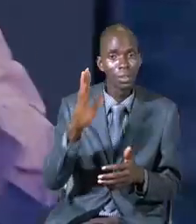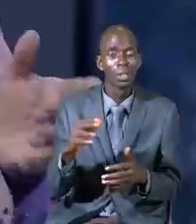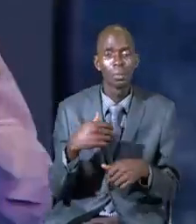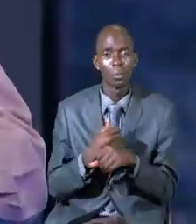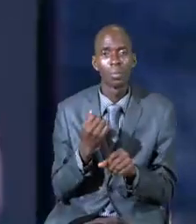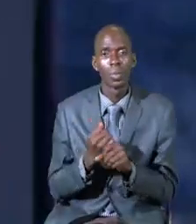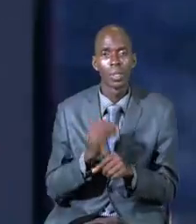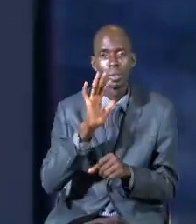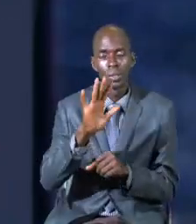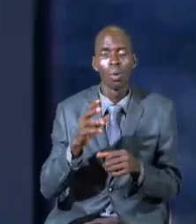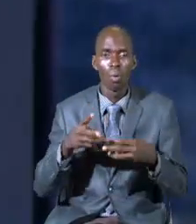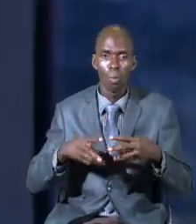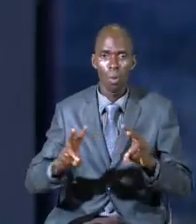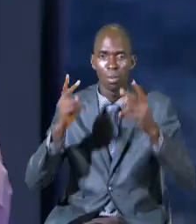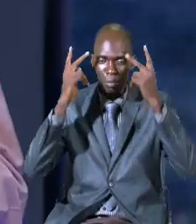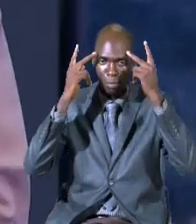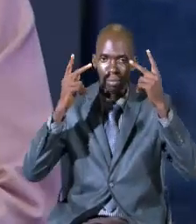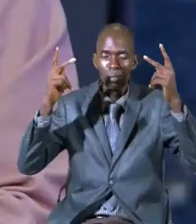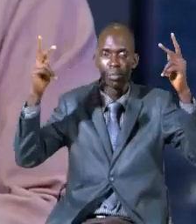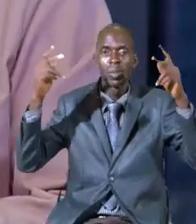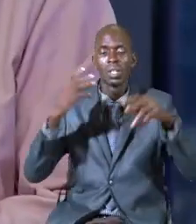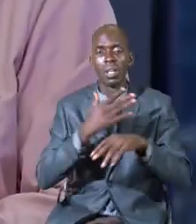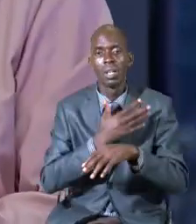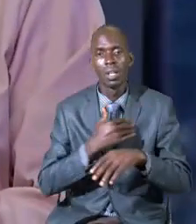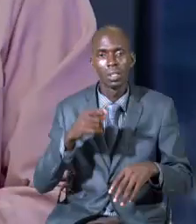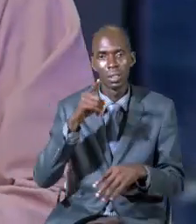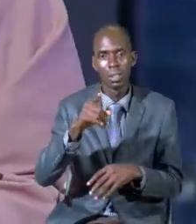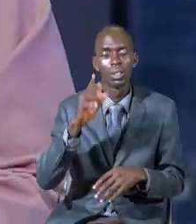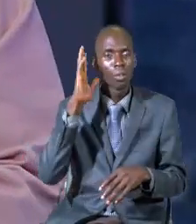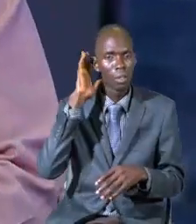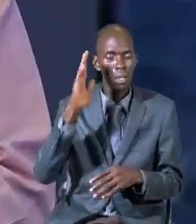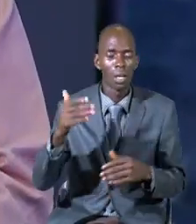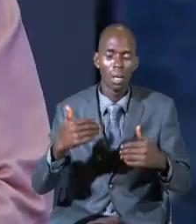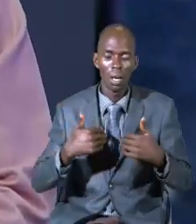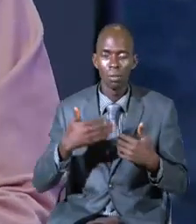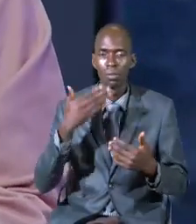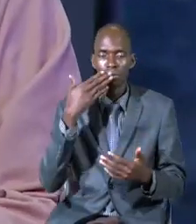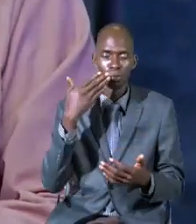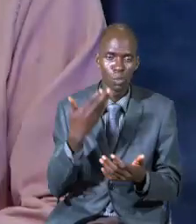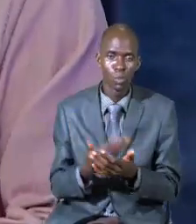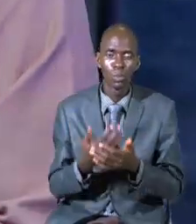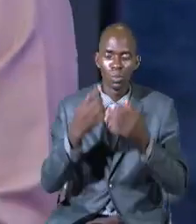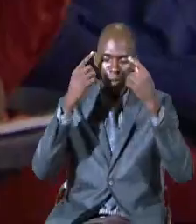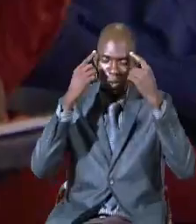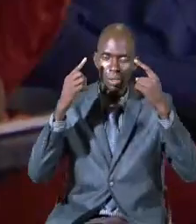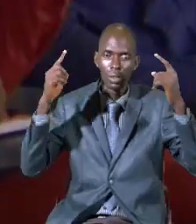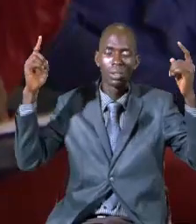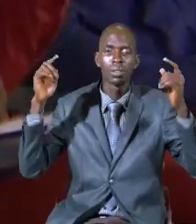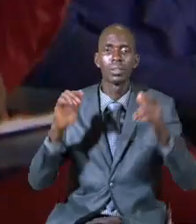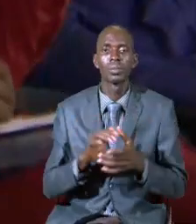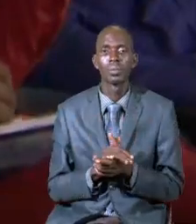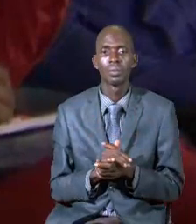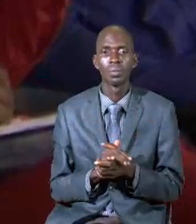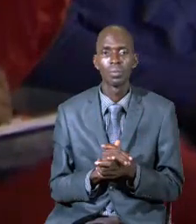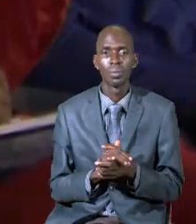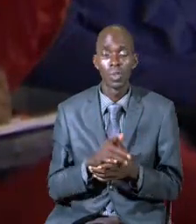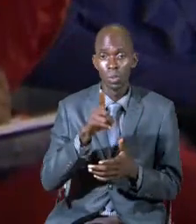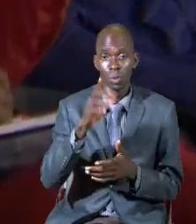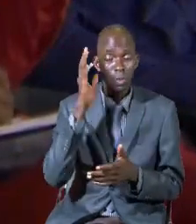way prosperous, and then thou shalt have the good success. Thou